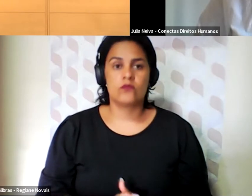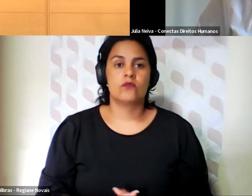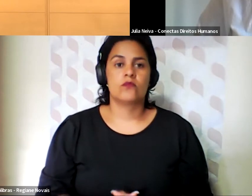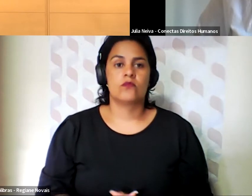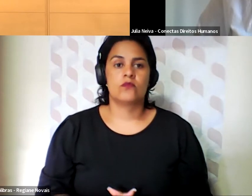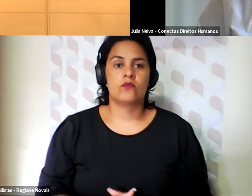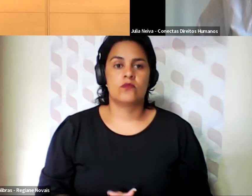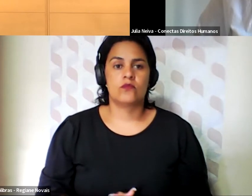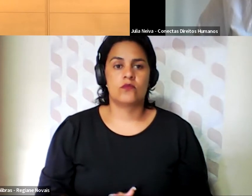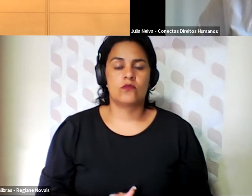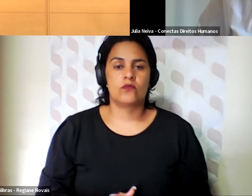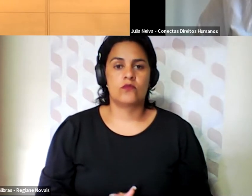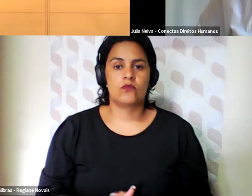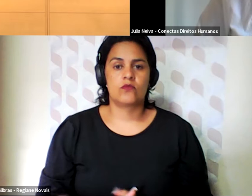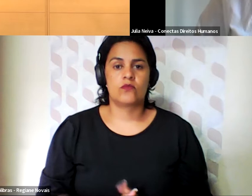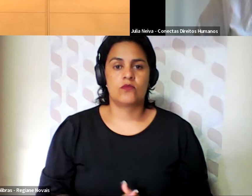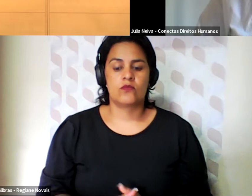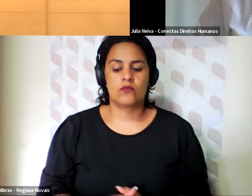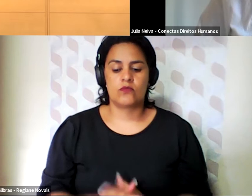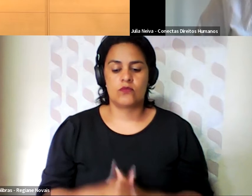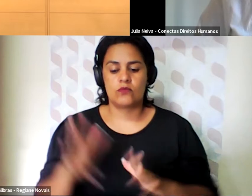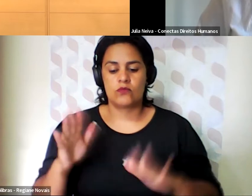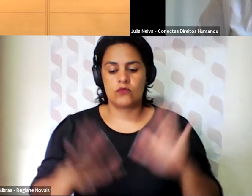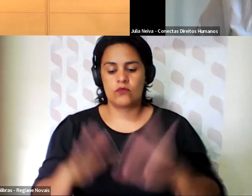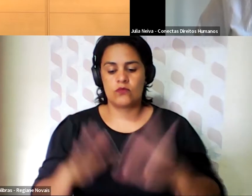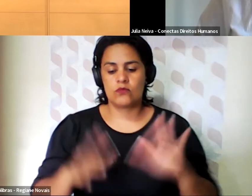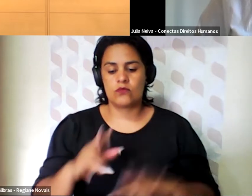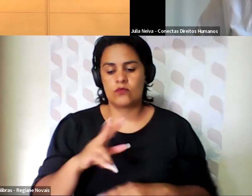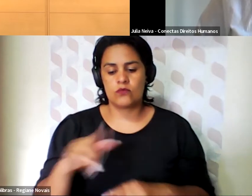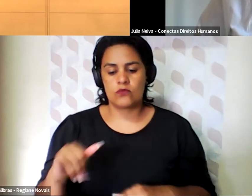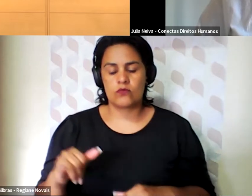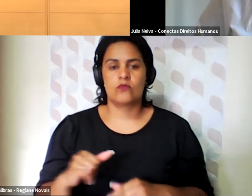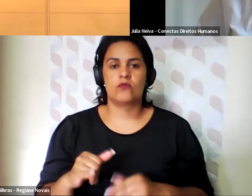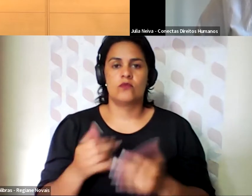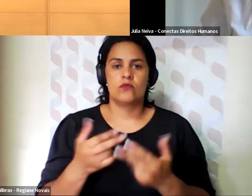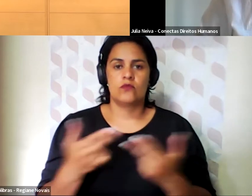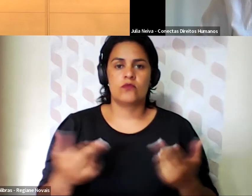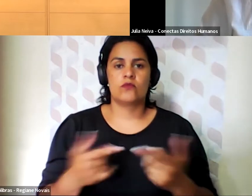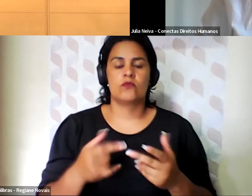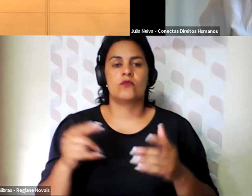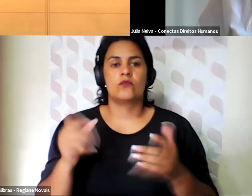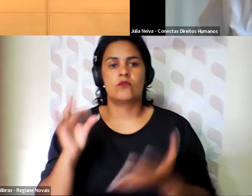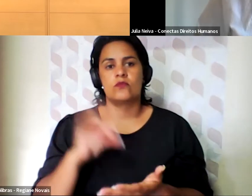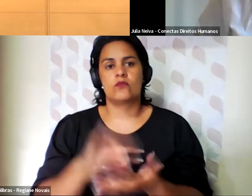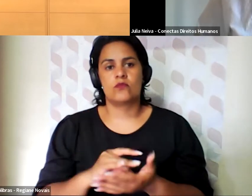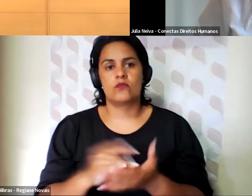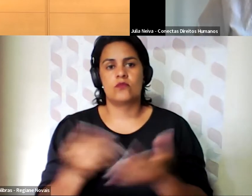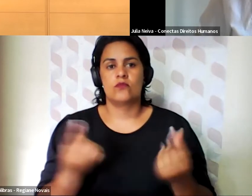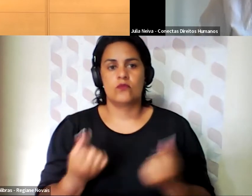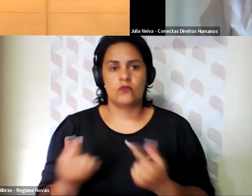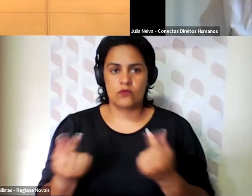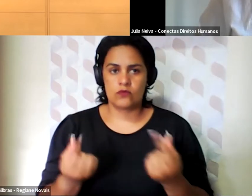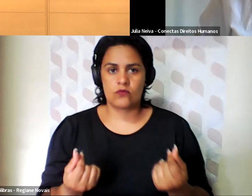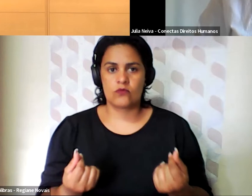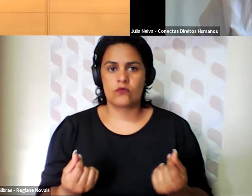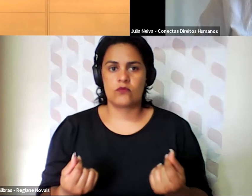tax situation. So the tax administration has to control what is the price in this transaction, and if they feel